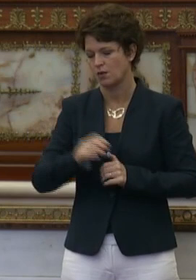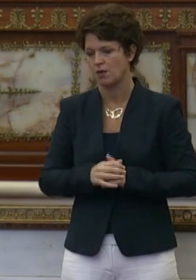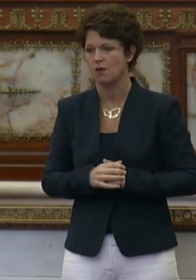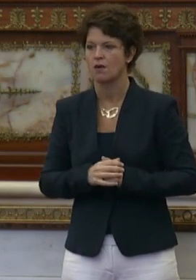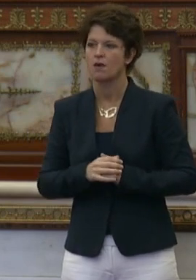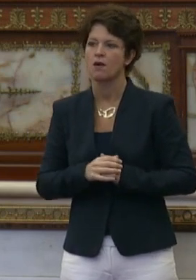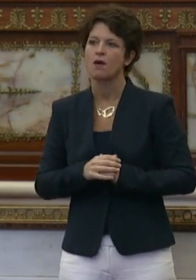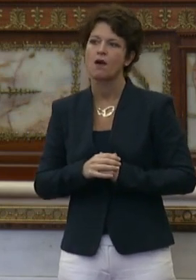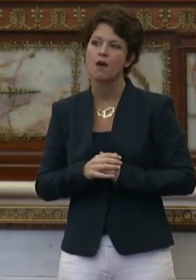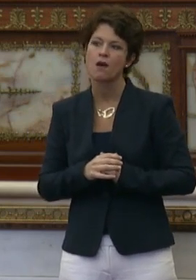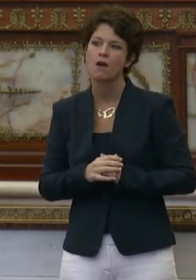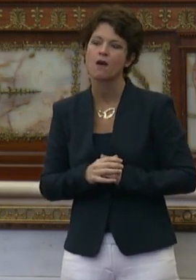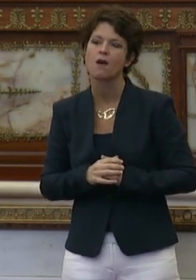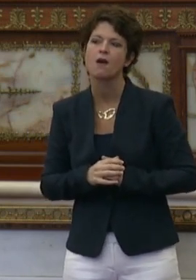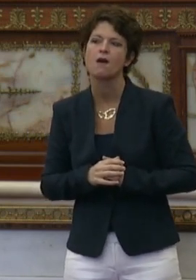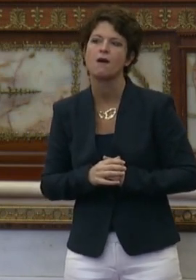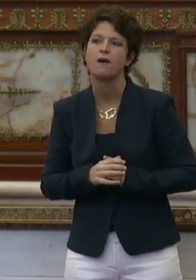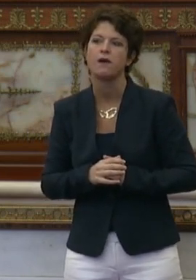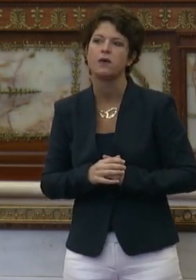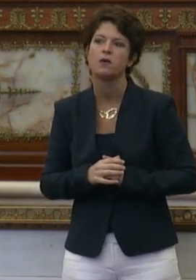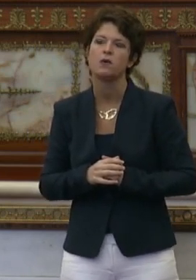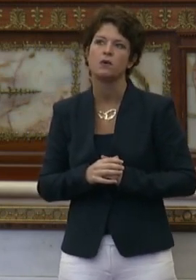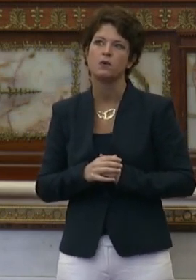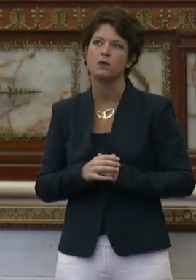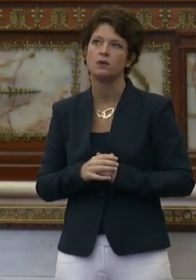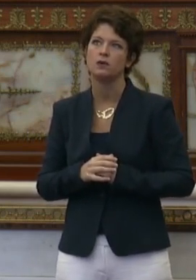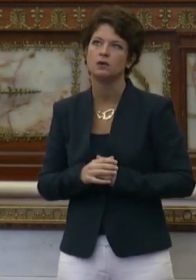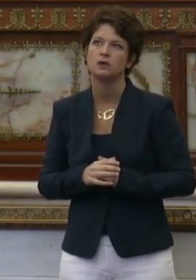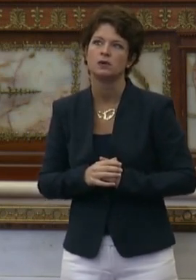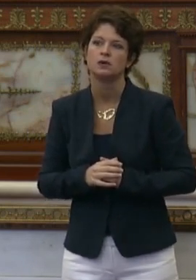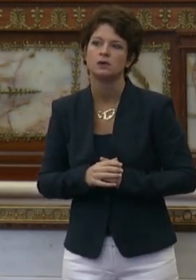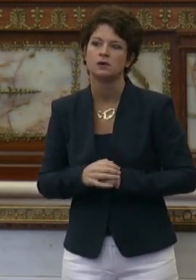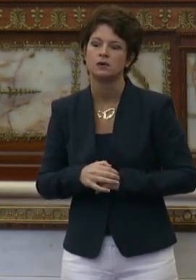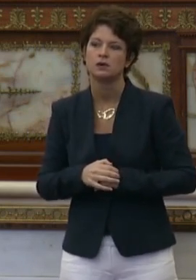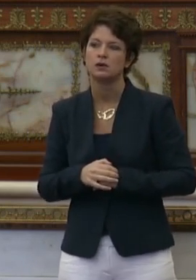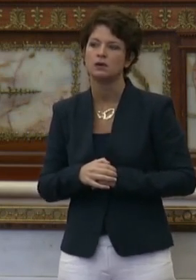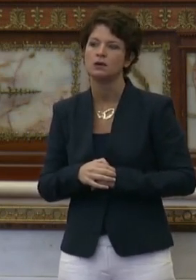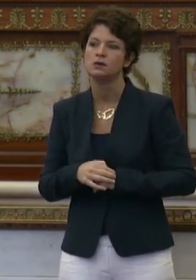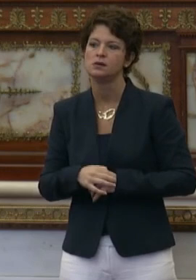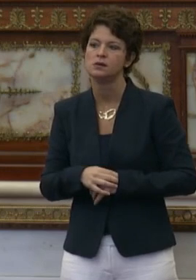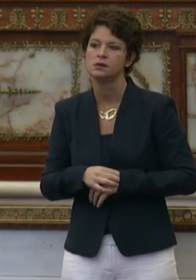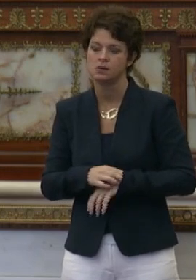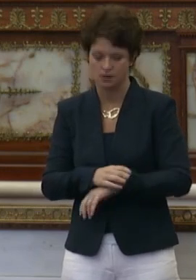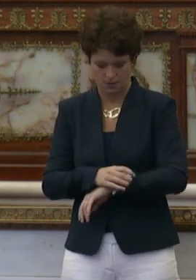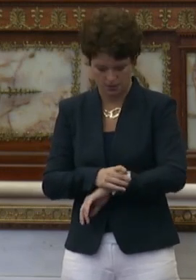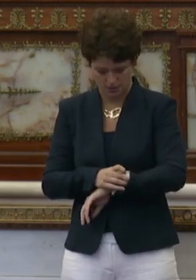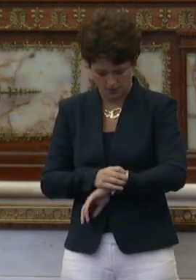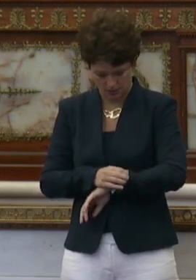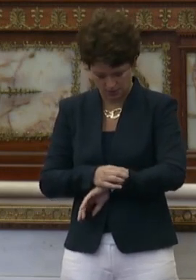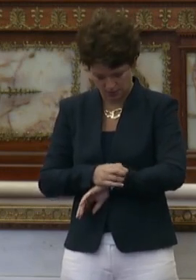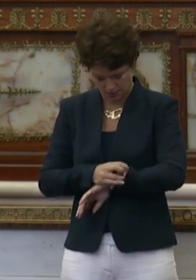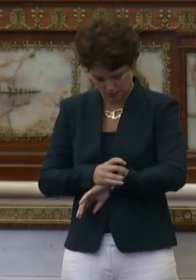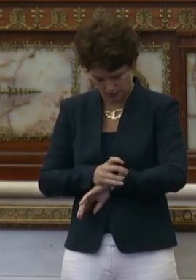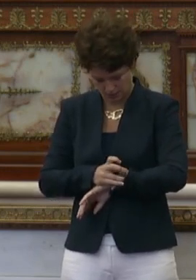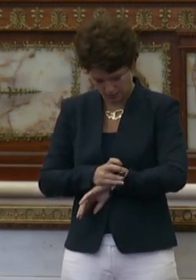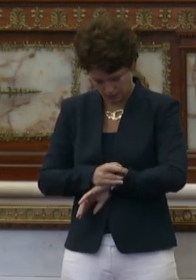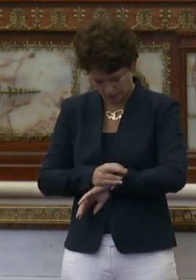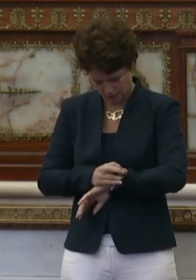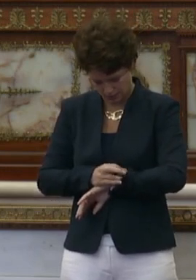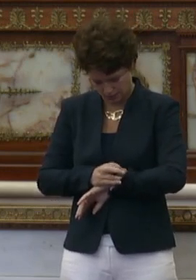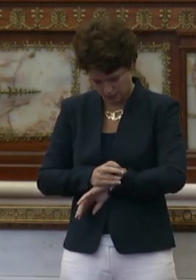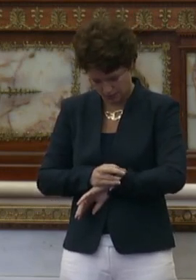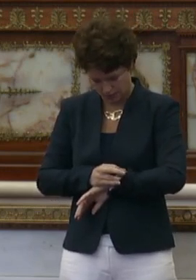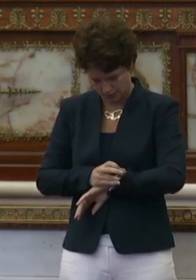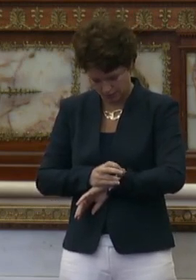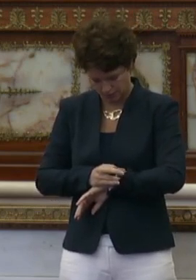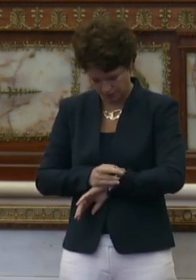Good Good morning. Good morning. Just state your